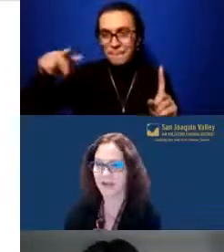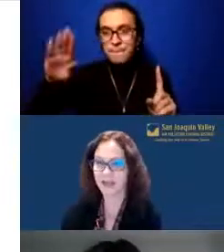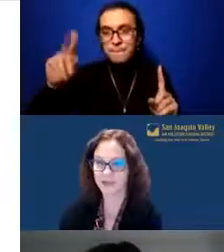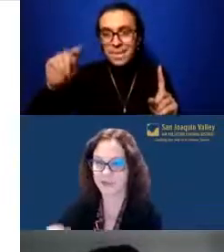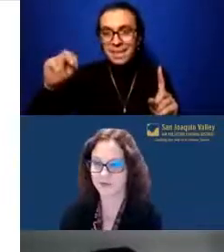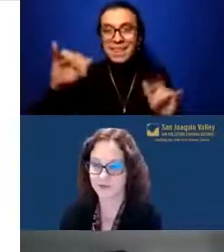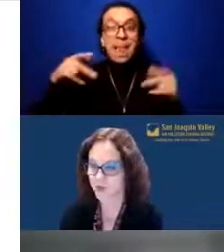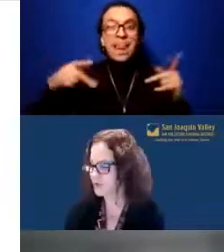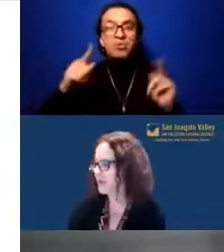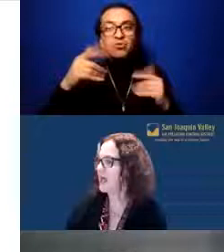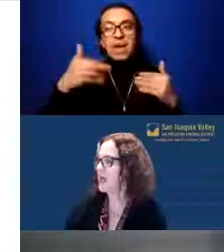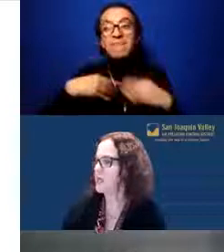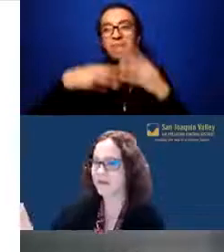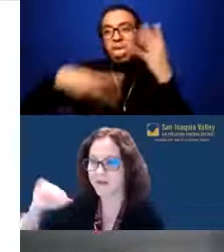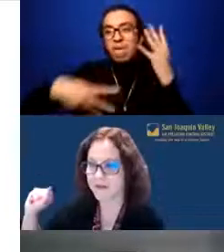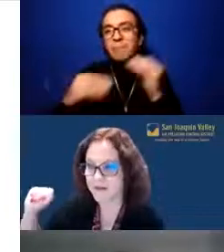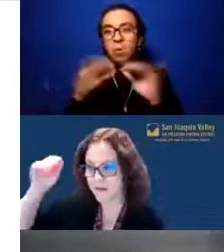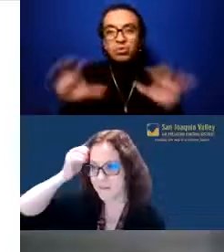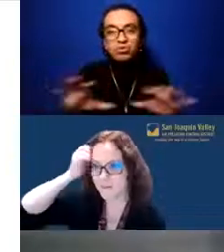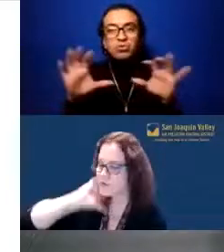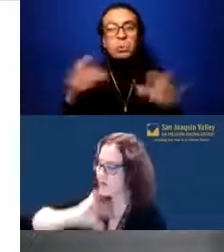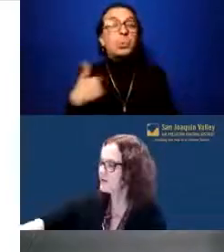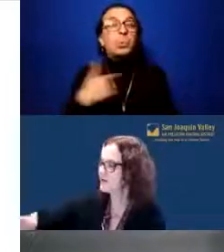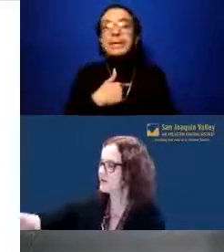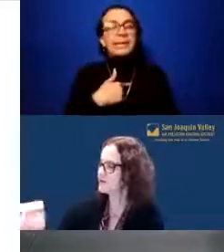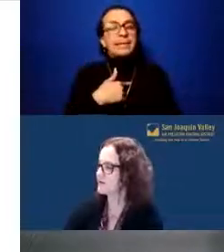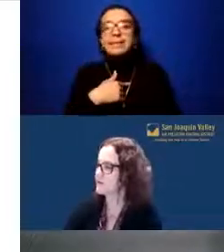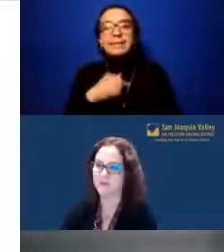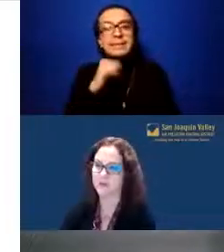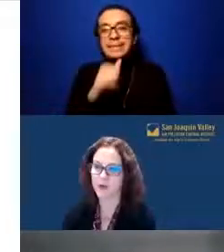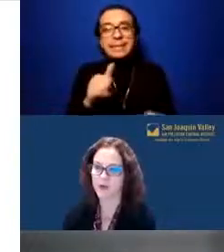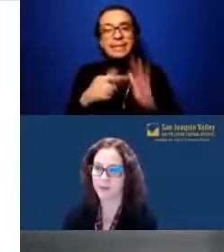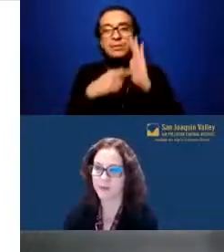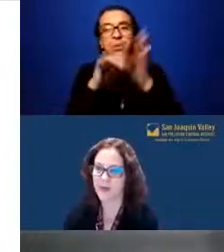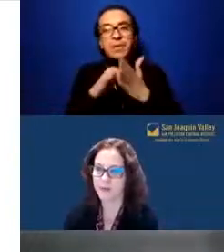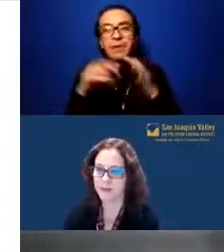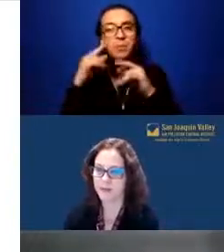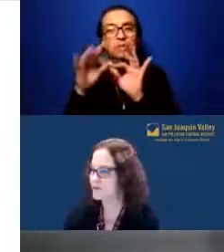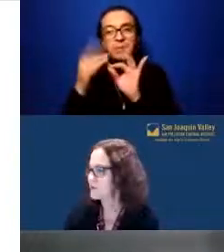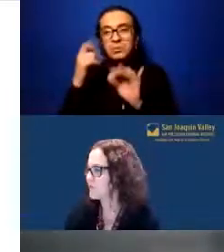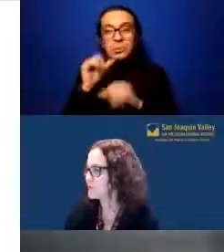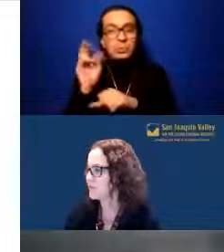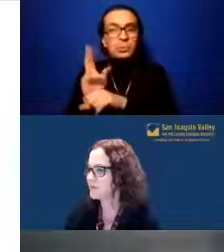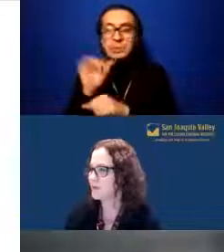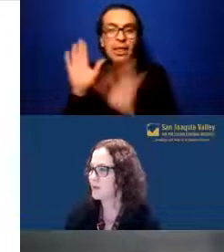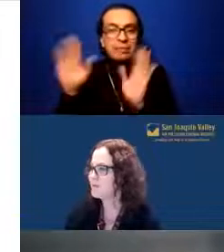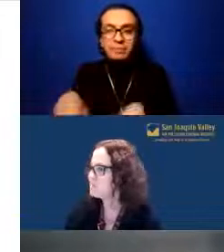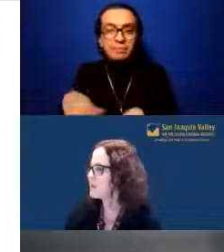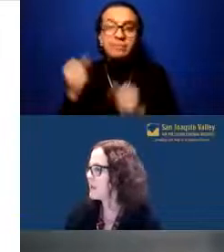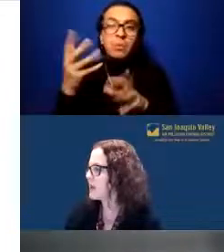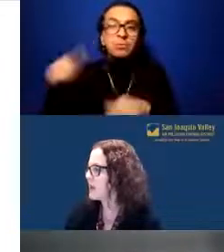have extra features. We didn't even translate it on the screen because we're not going to worry about that button. It doesn't show up for too many